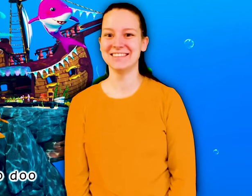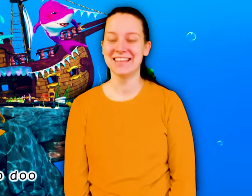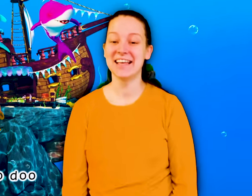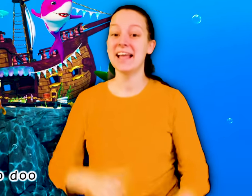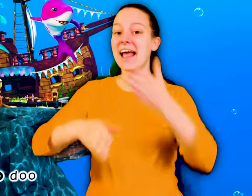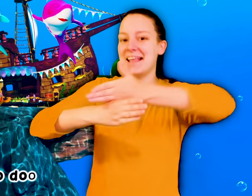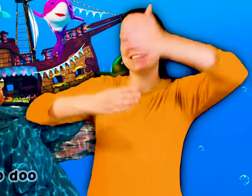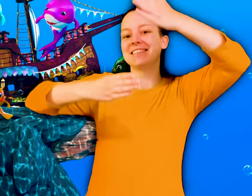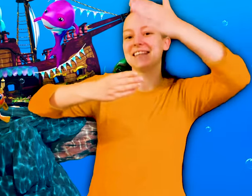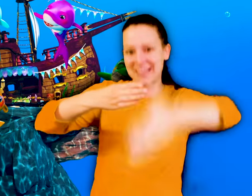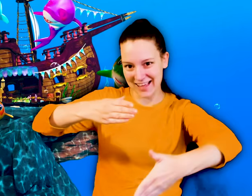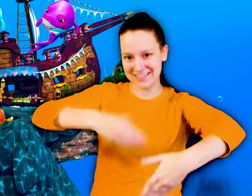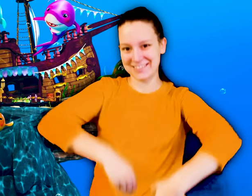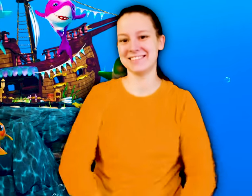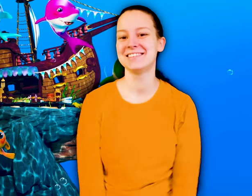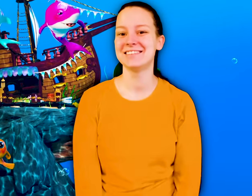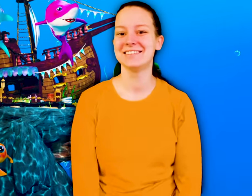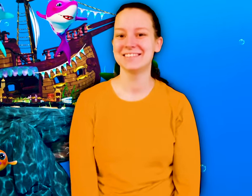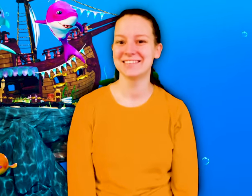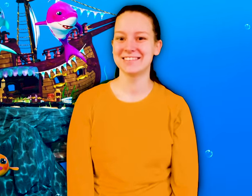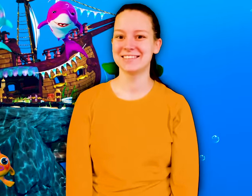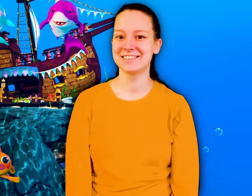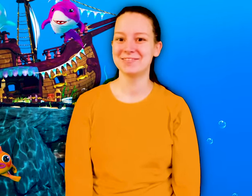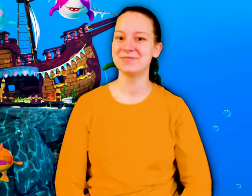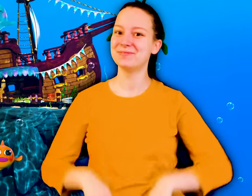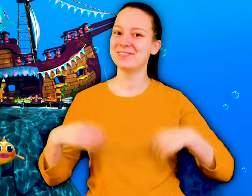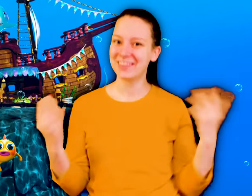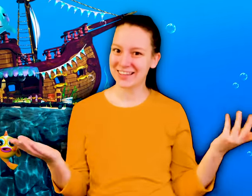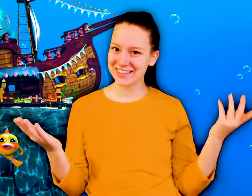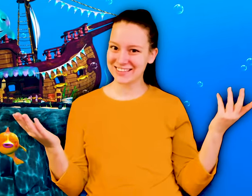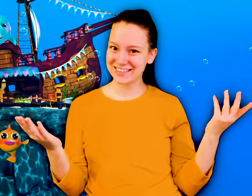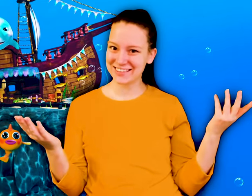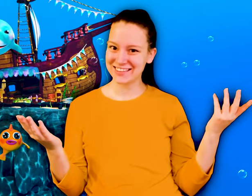end, it's the end.